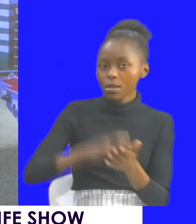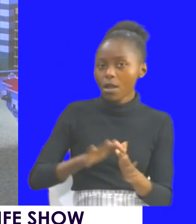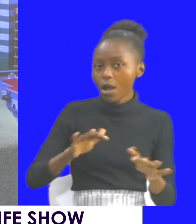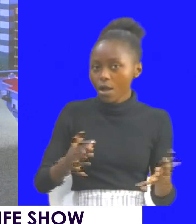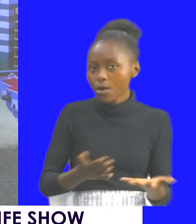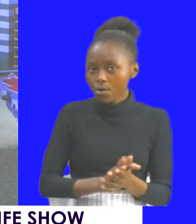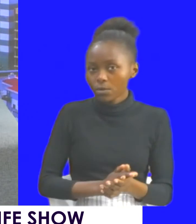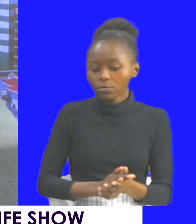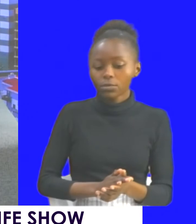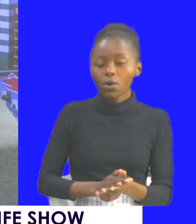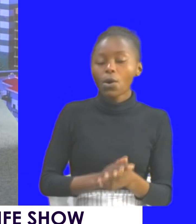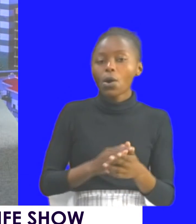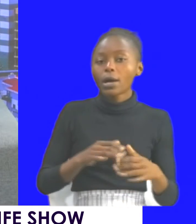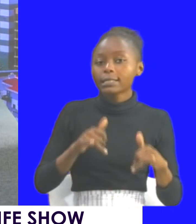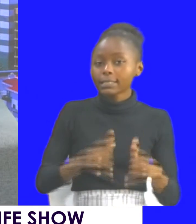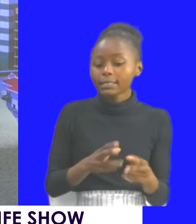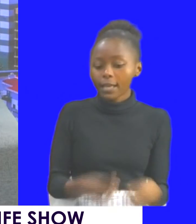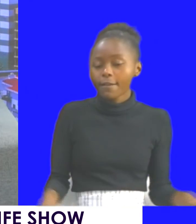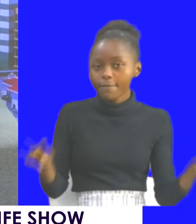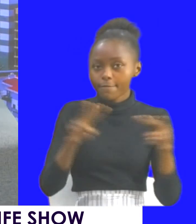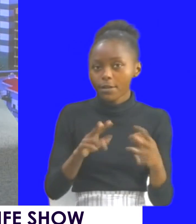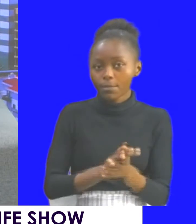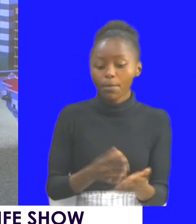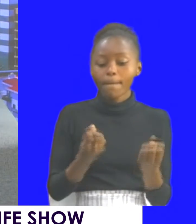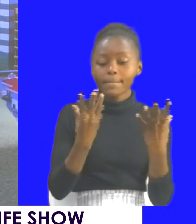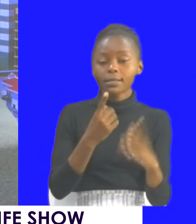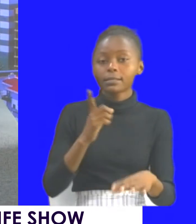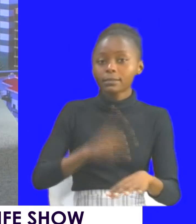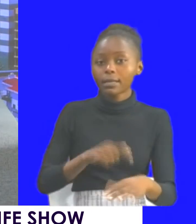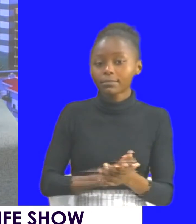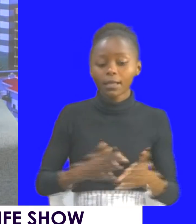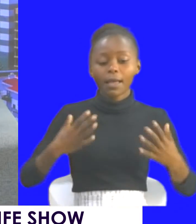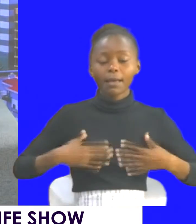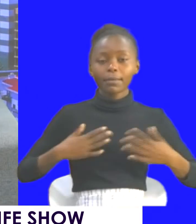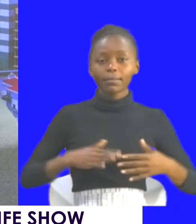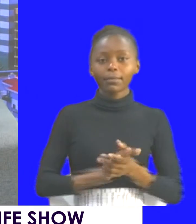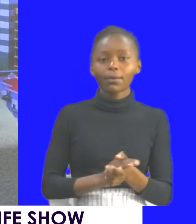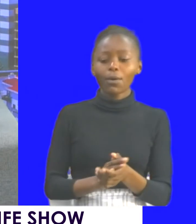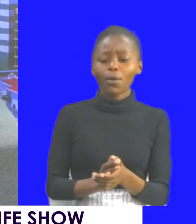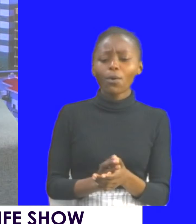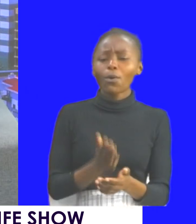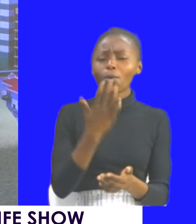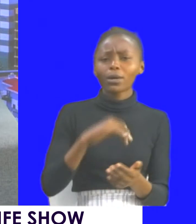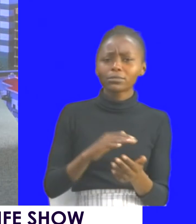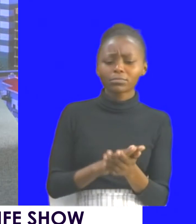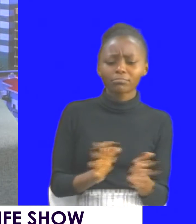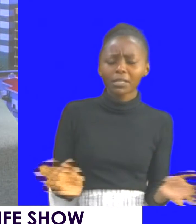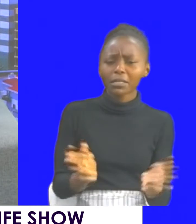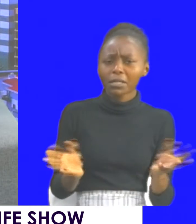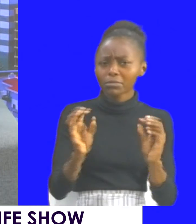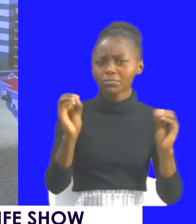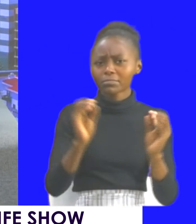stay relevant. You know, many times people may want to demystify you. People may want to